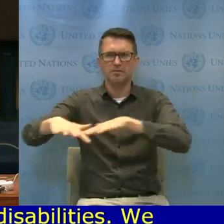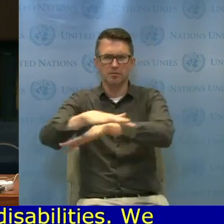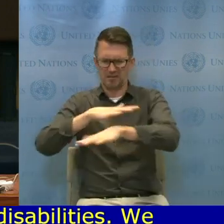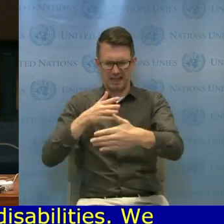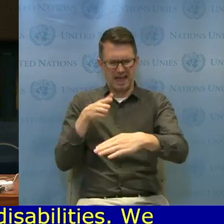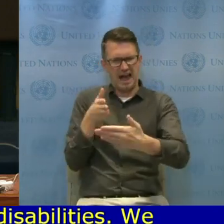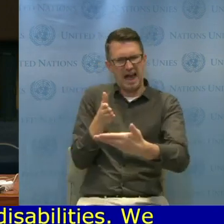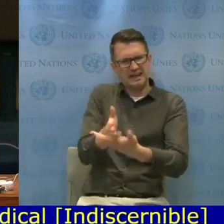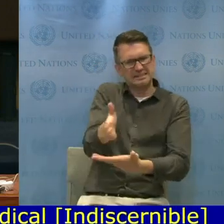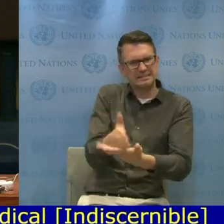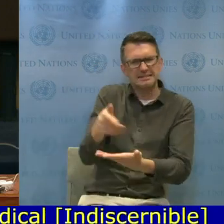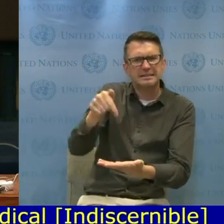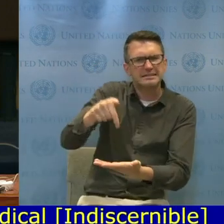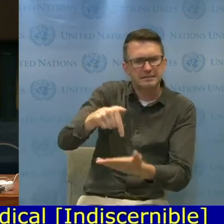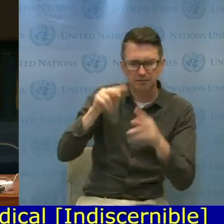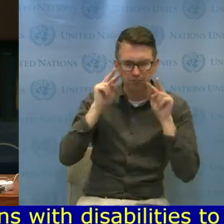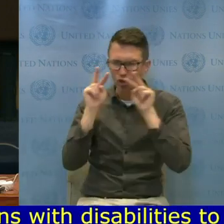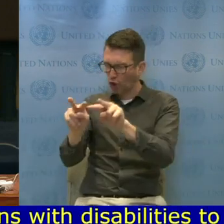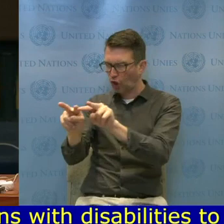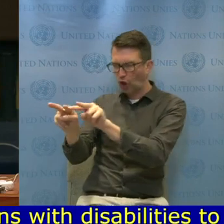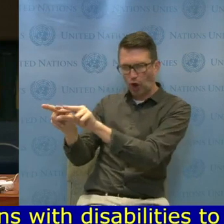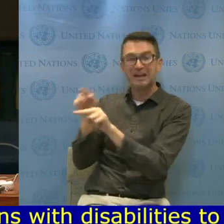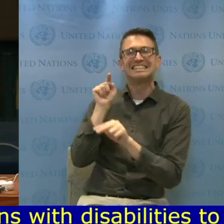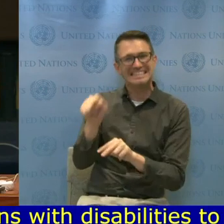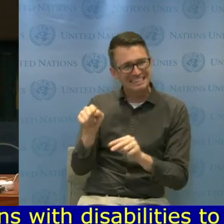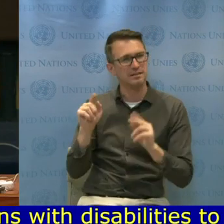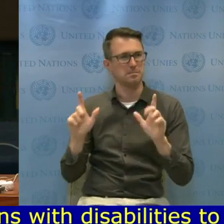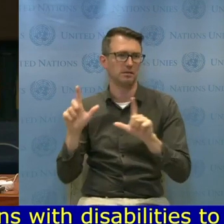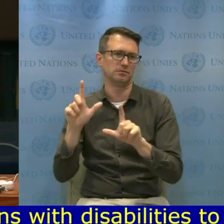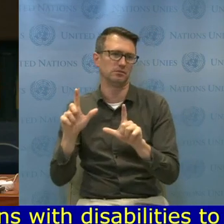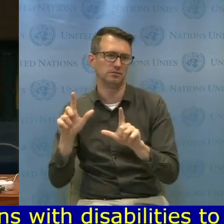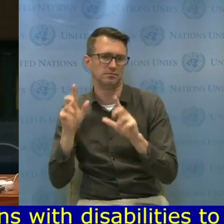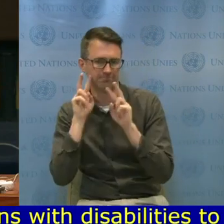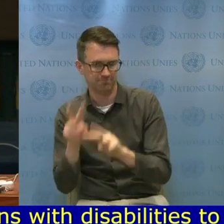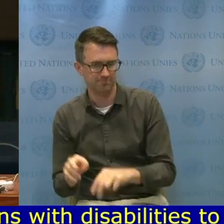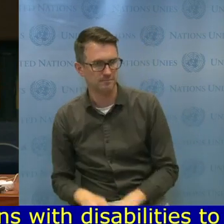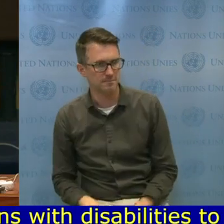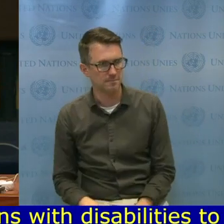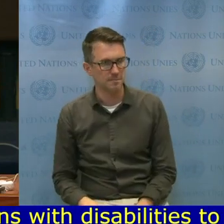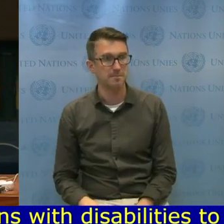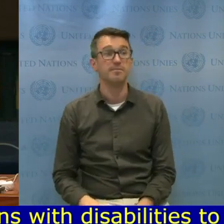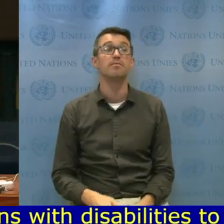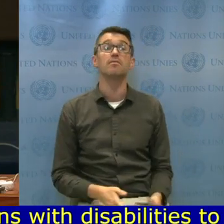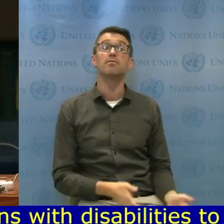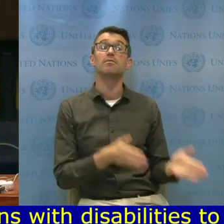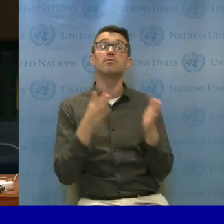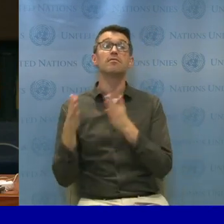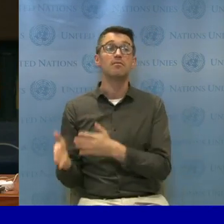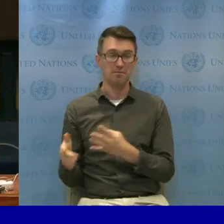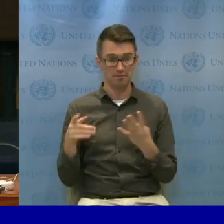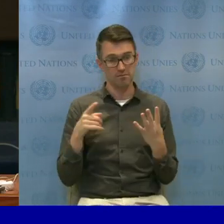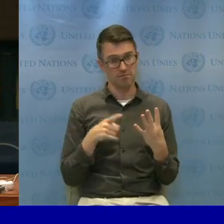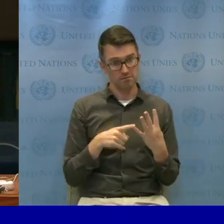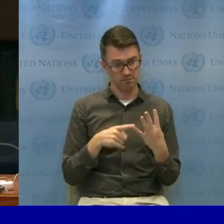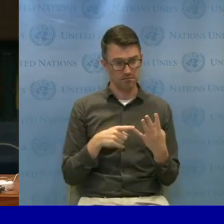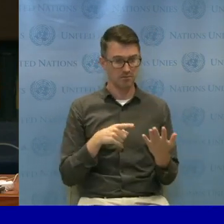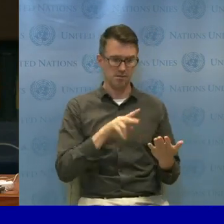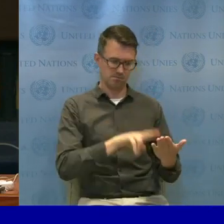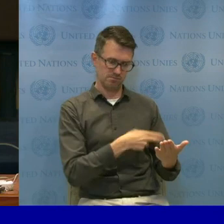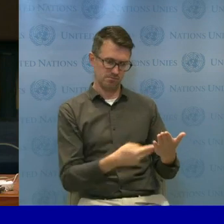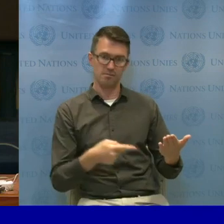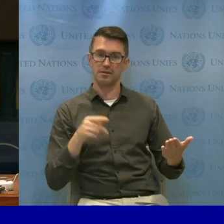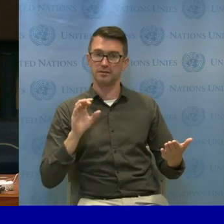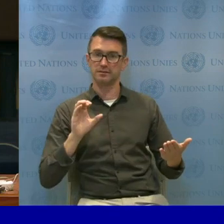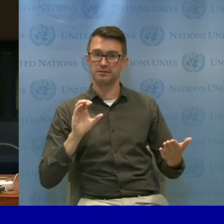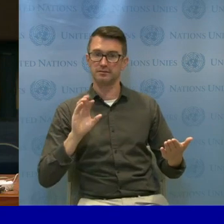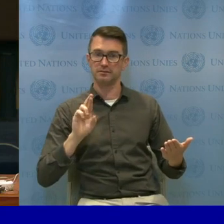is that you should return to the spirit and principles of CRPD and focus on what people with disability can do,